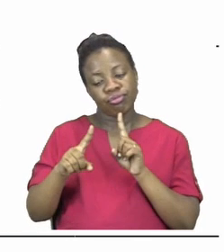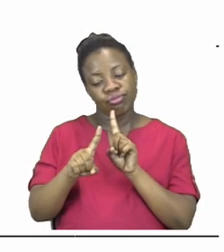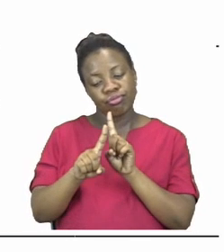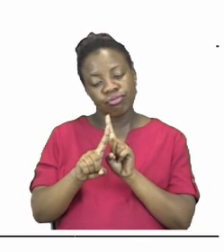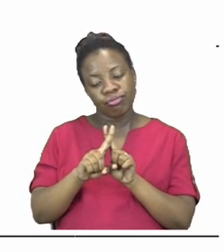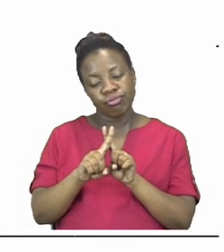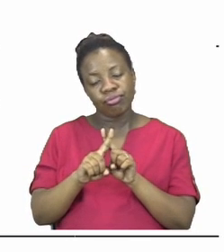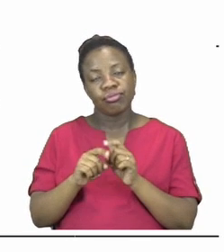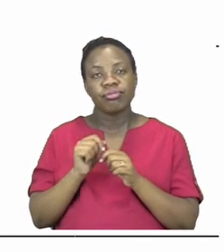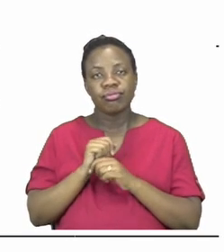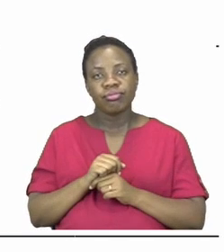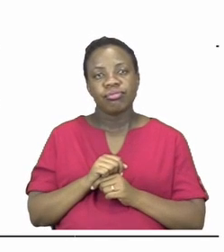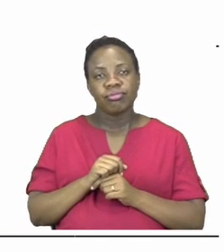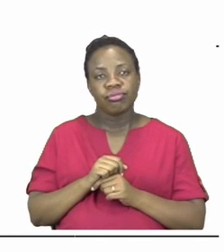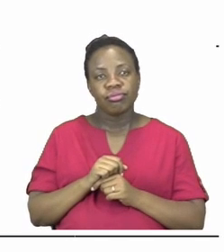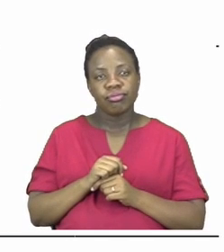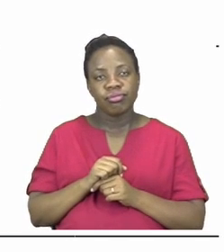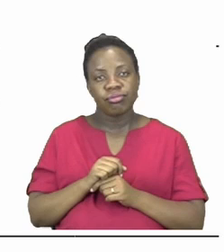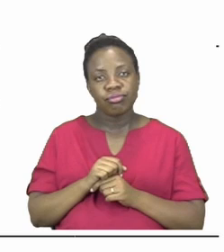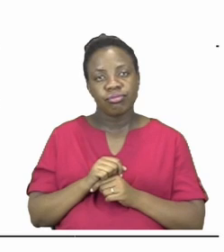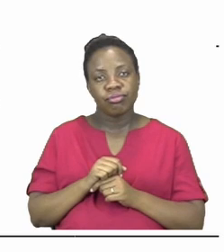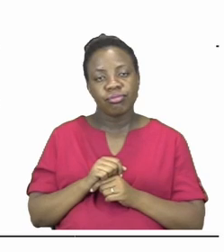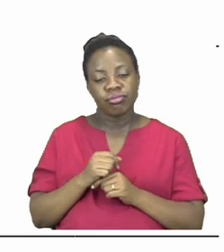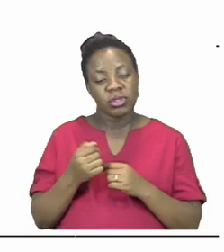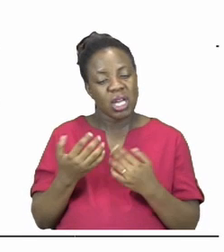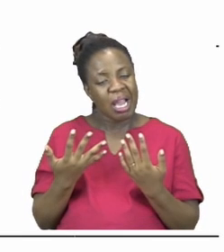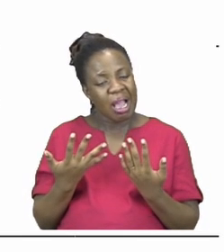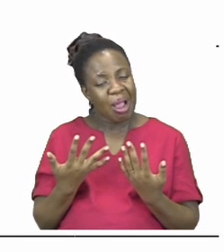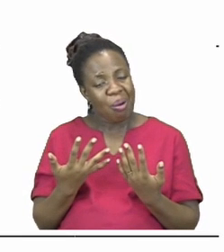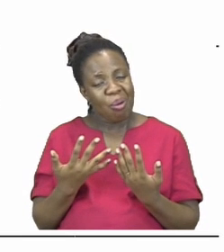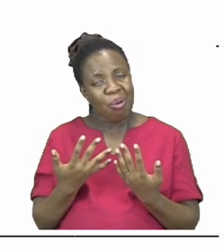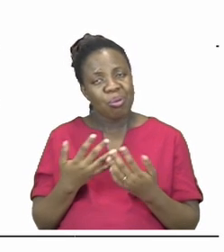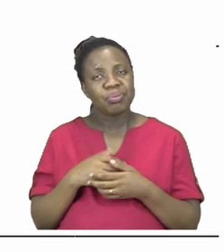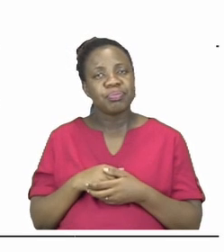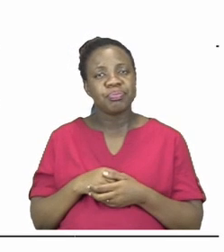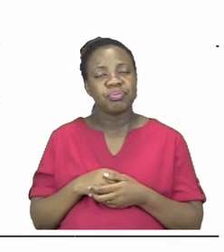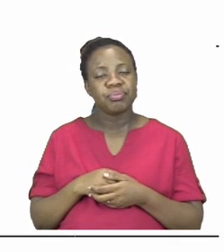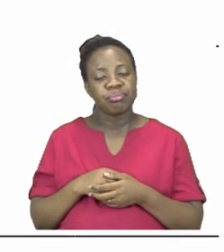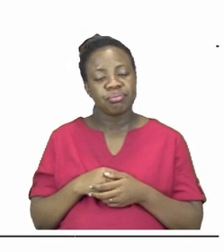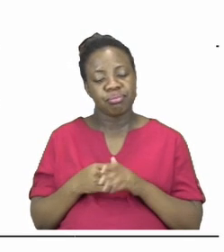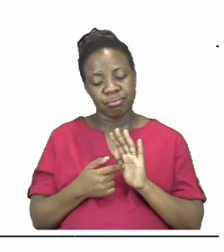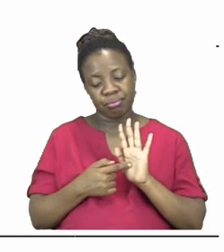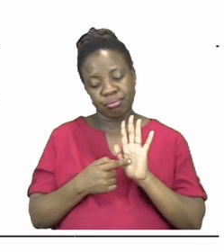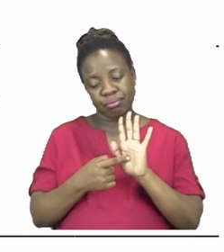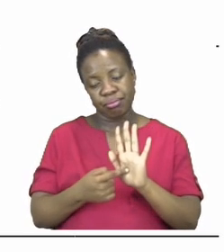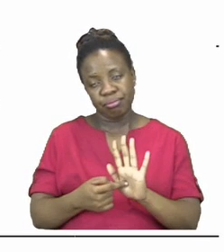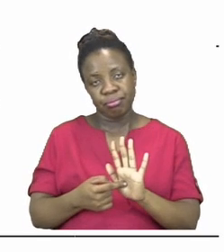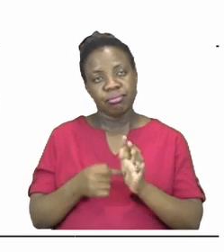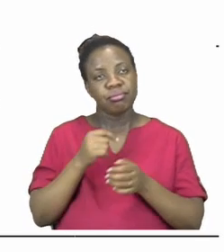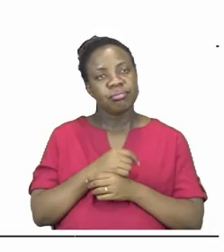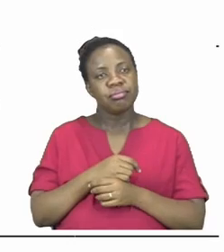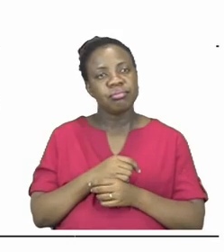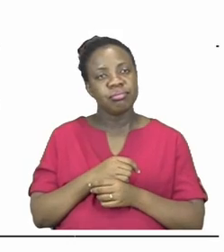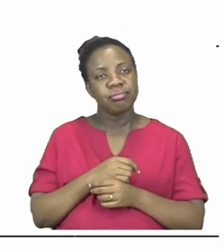done, good job. Now I have put up how we are going to times this one. So let's take a look at the board.